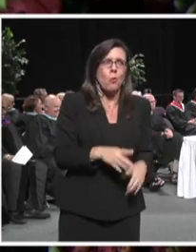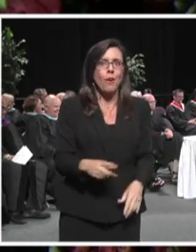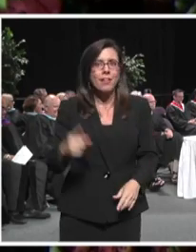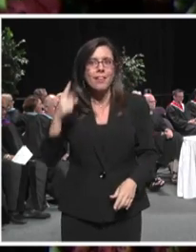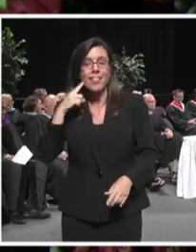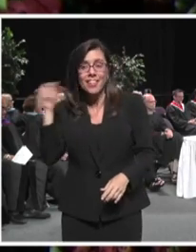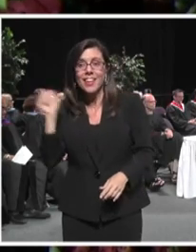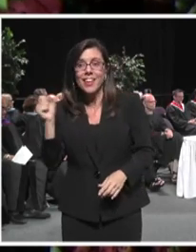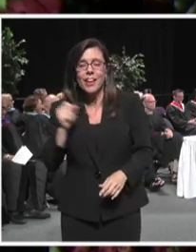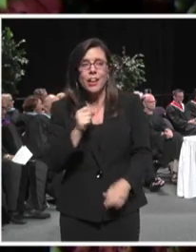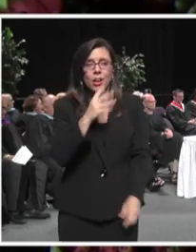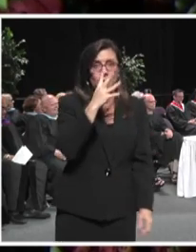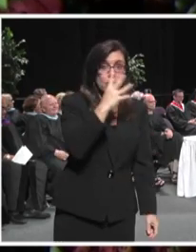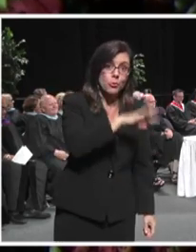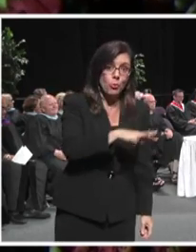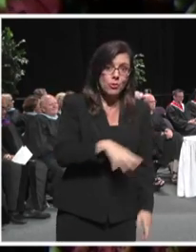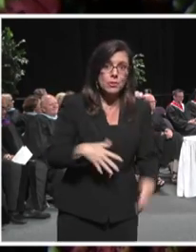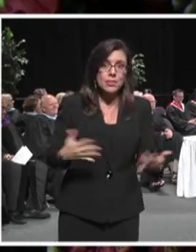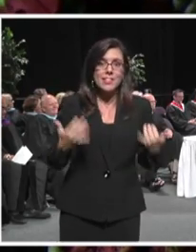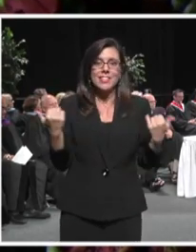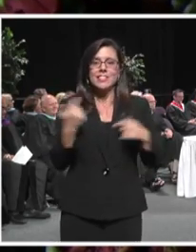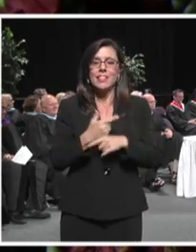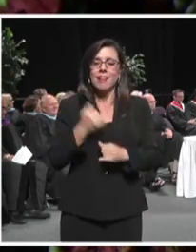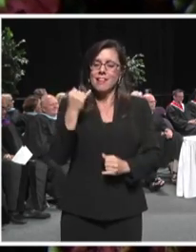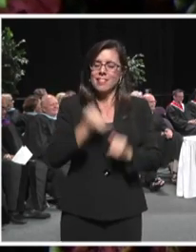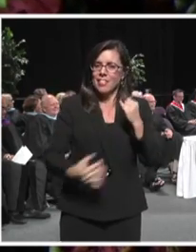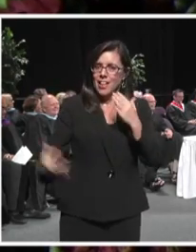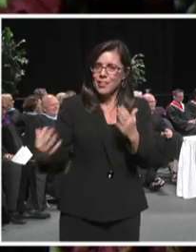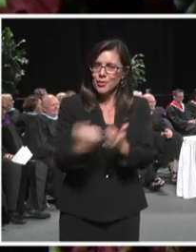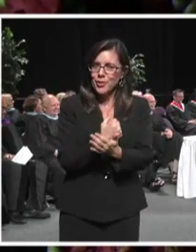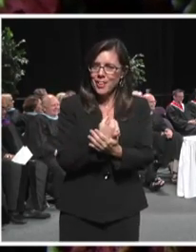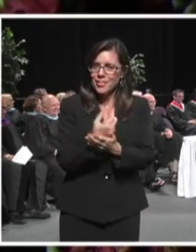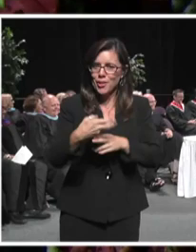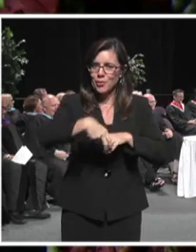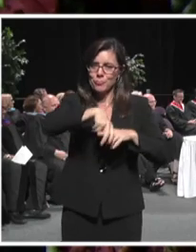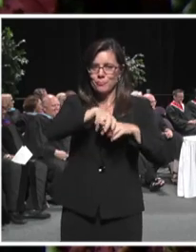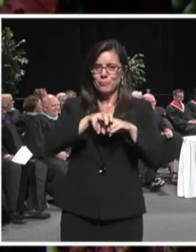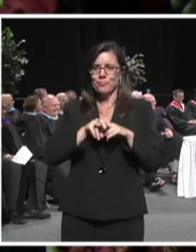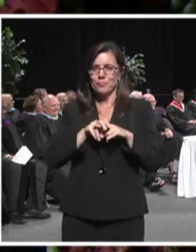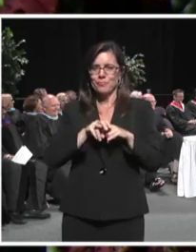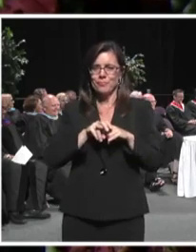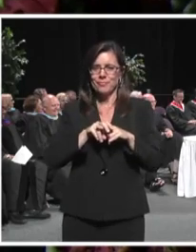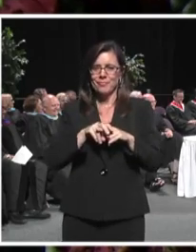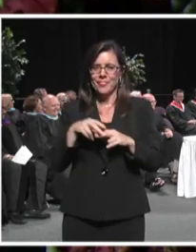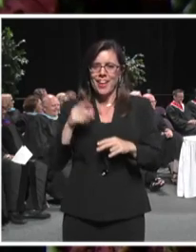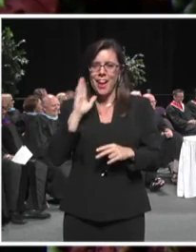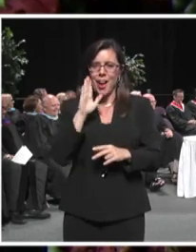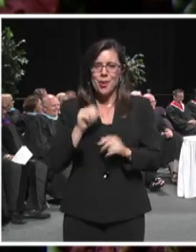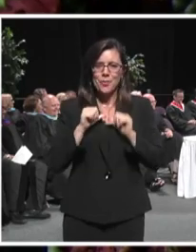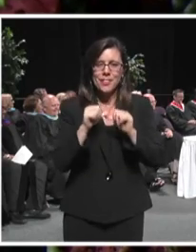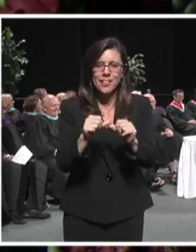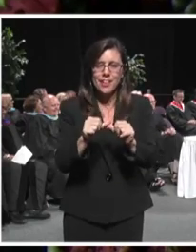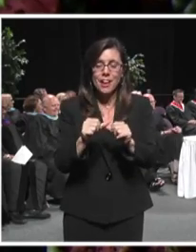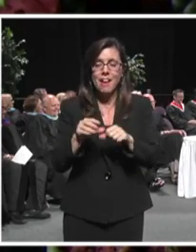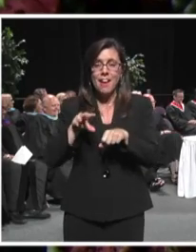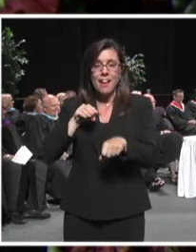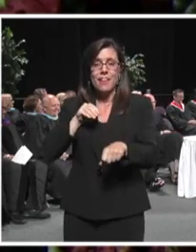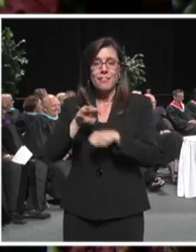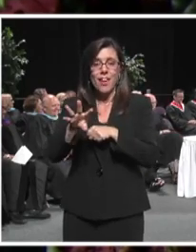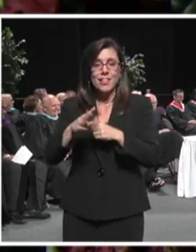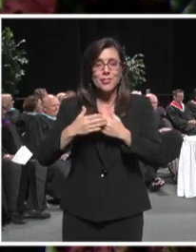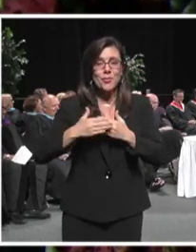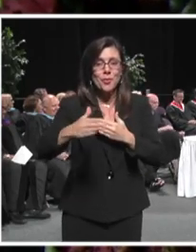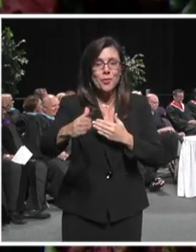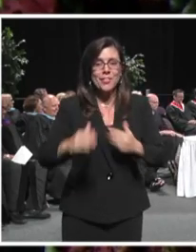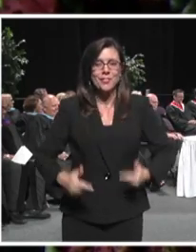to and ignored? Well, today's your last chance, so just settle in and give me a moment. This is advice for the rest